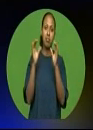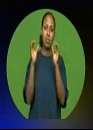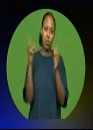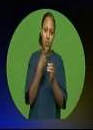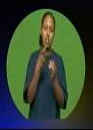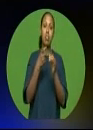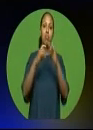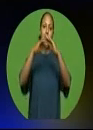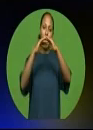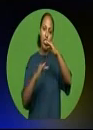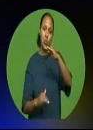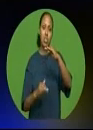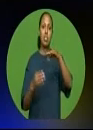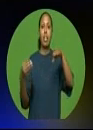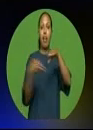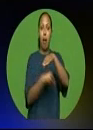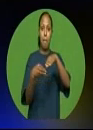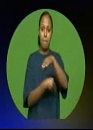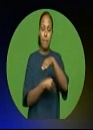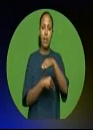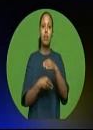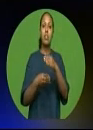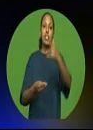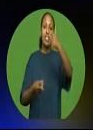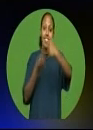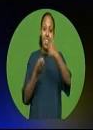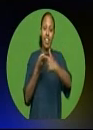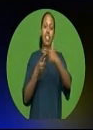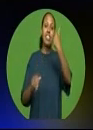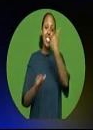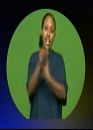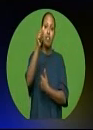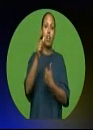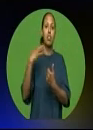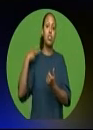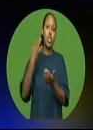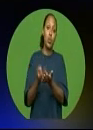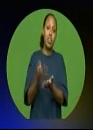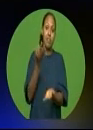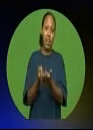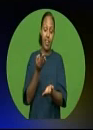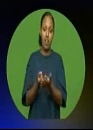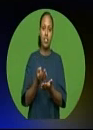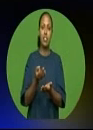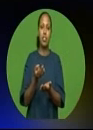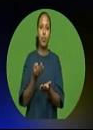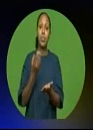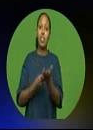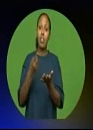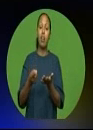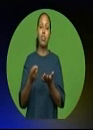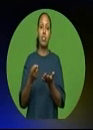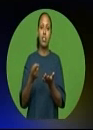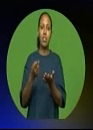produce income. The second disadvantage of equity financing is